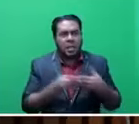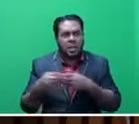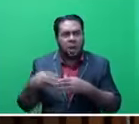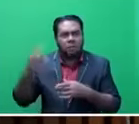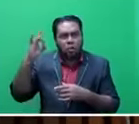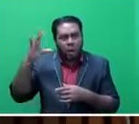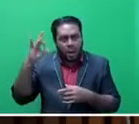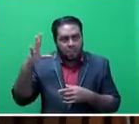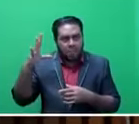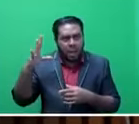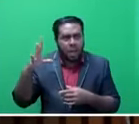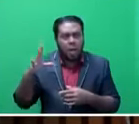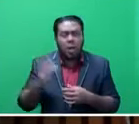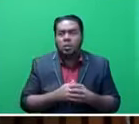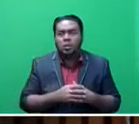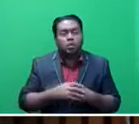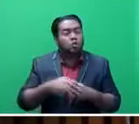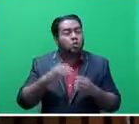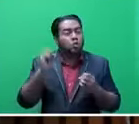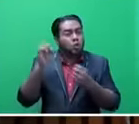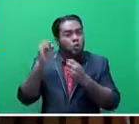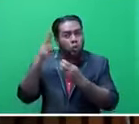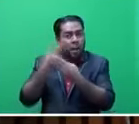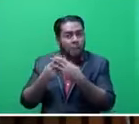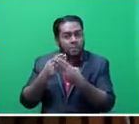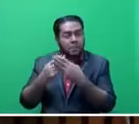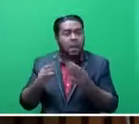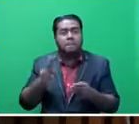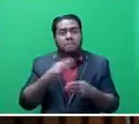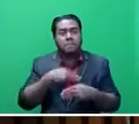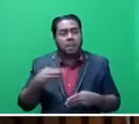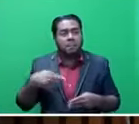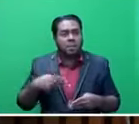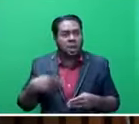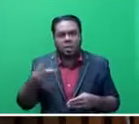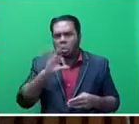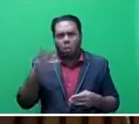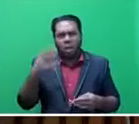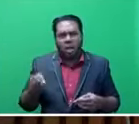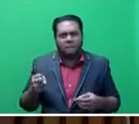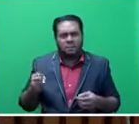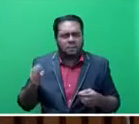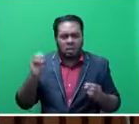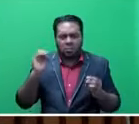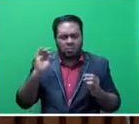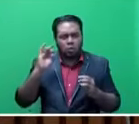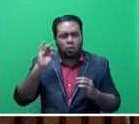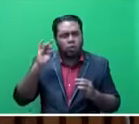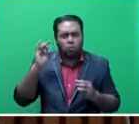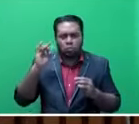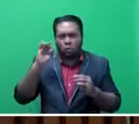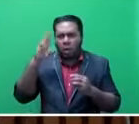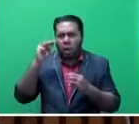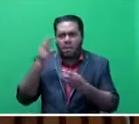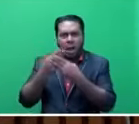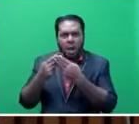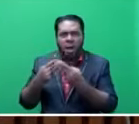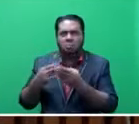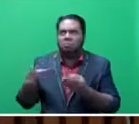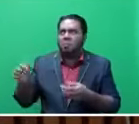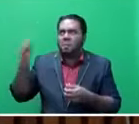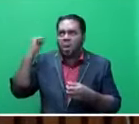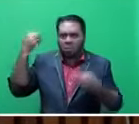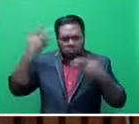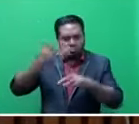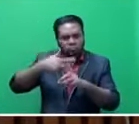the SODELPA members who are actually tuning in virtually, don't have SODELPA in the background. All we are simply saying